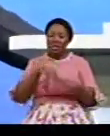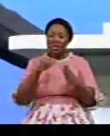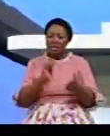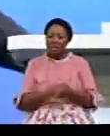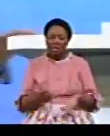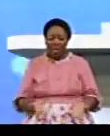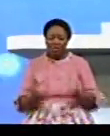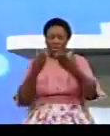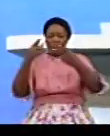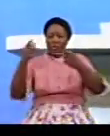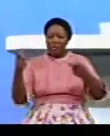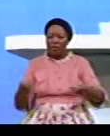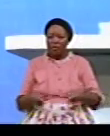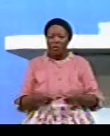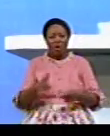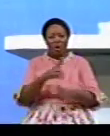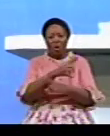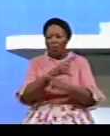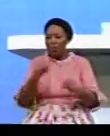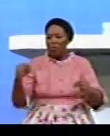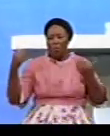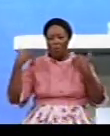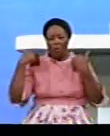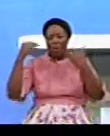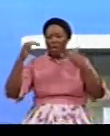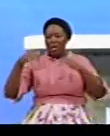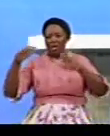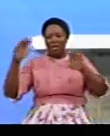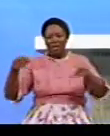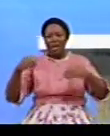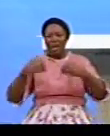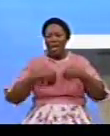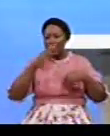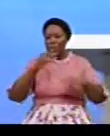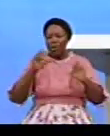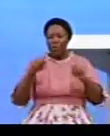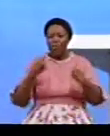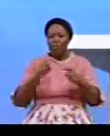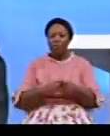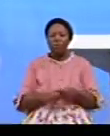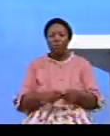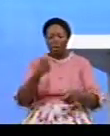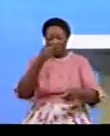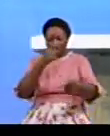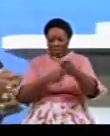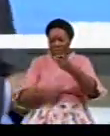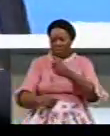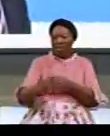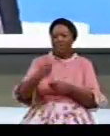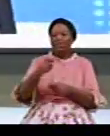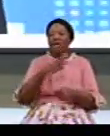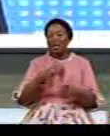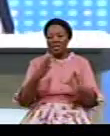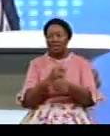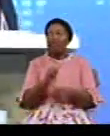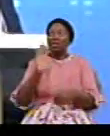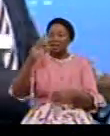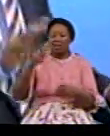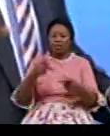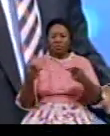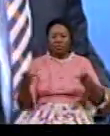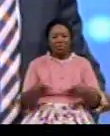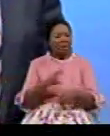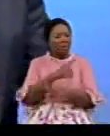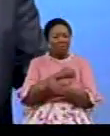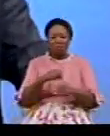heart. My son, give me thine heart. Surrender your heart unto me. That's